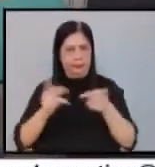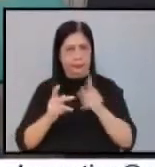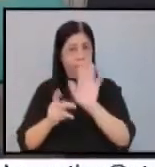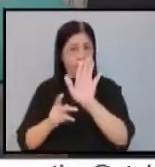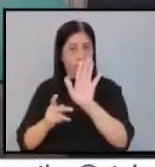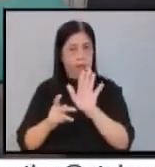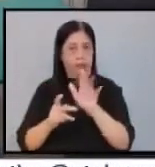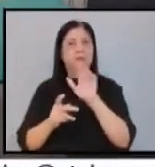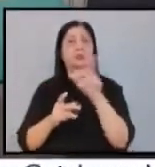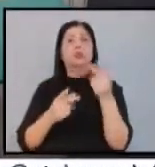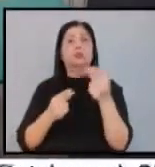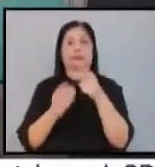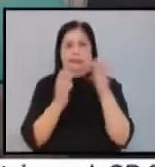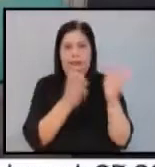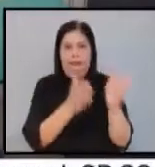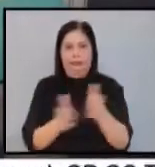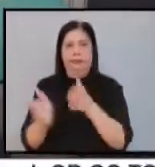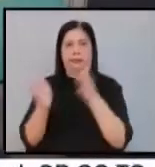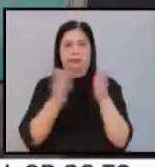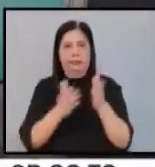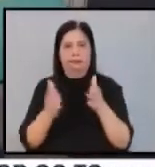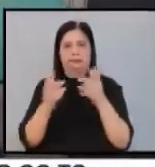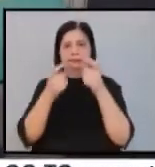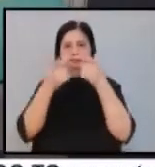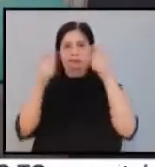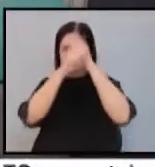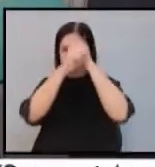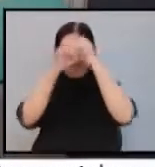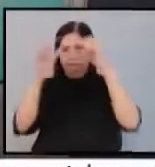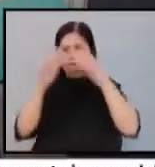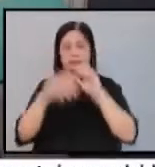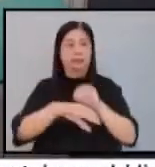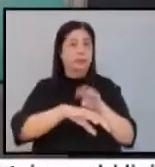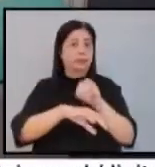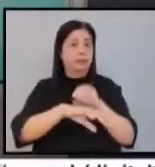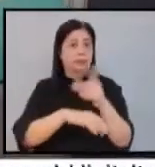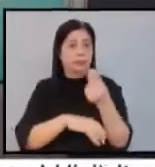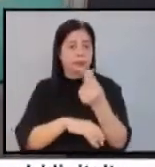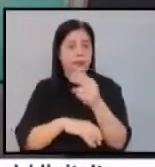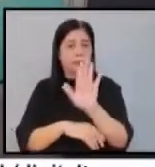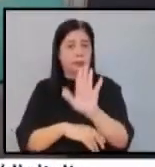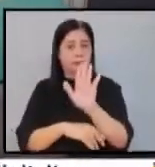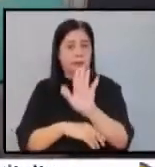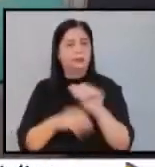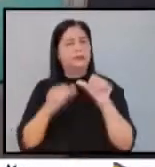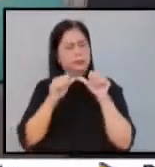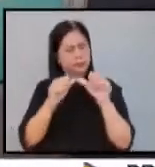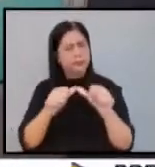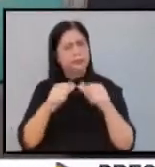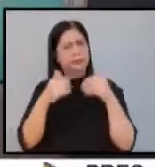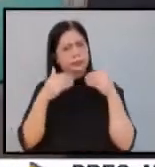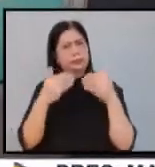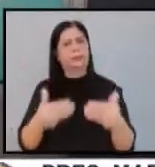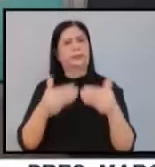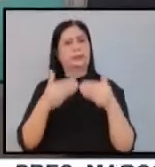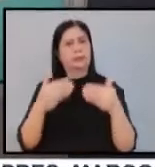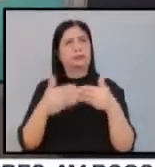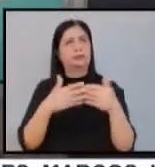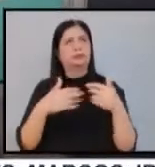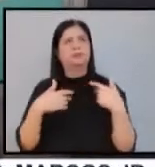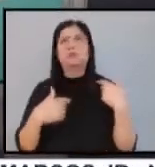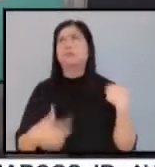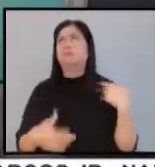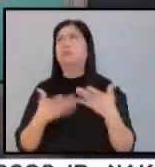ka for a bigger picture. So, ang payo ko lang talaga is keep on pushing through kahit na wala ka pa sa gusto mong